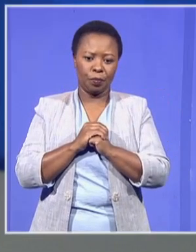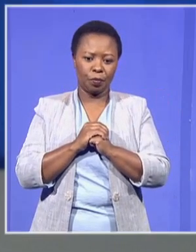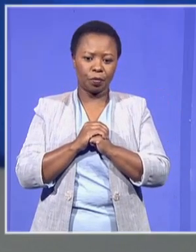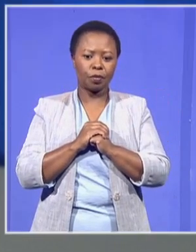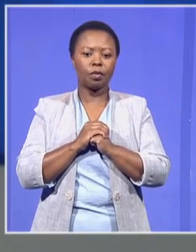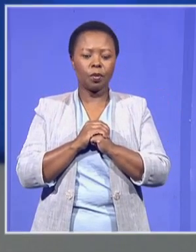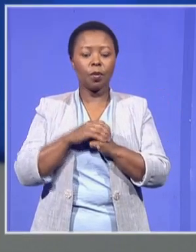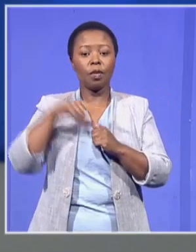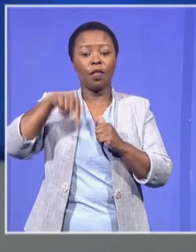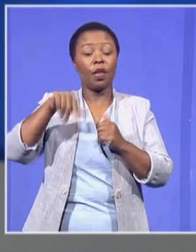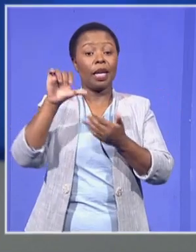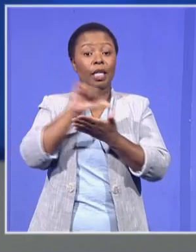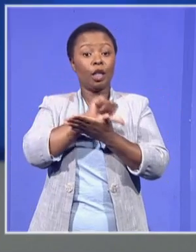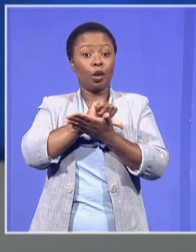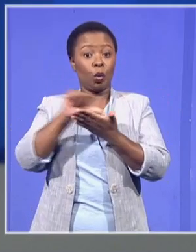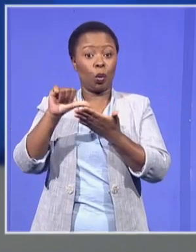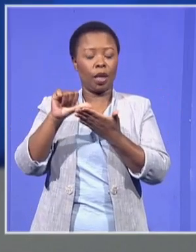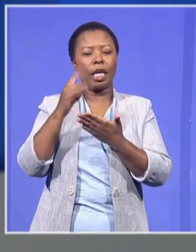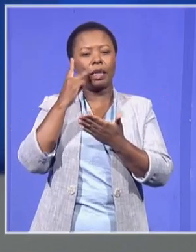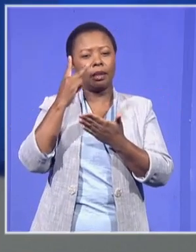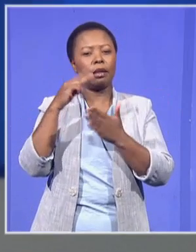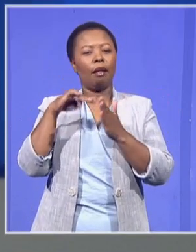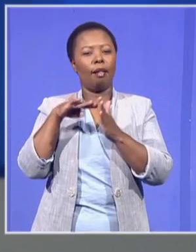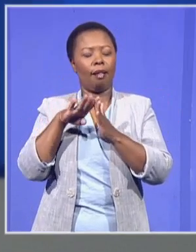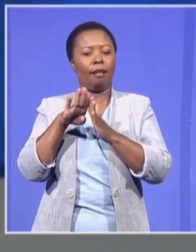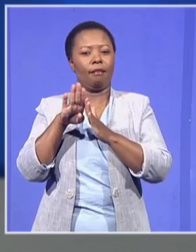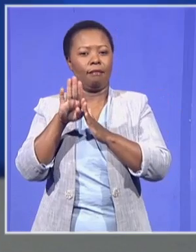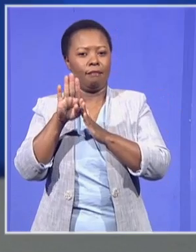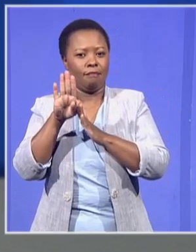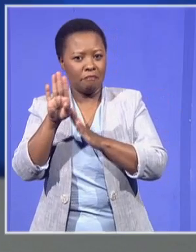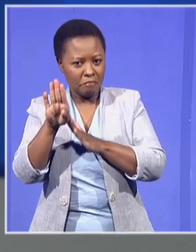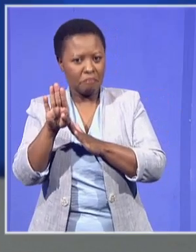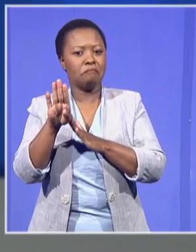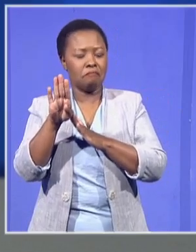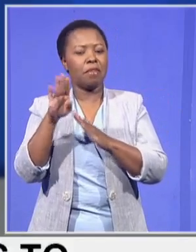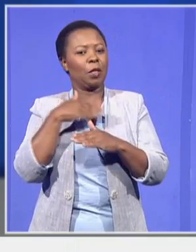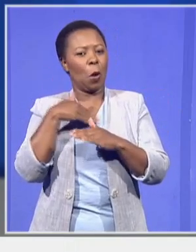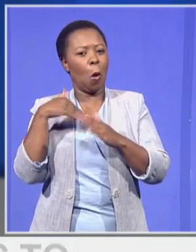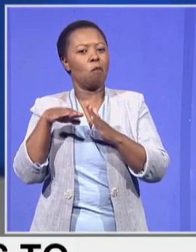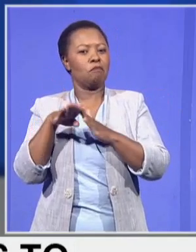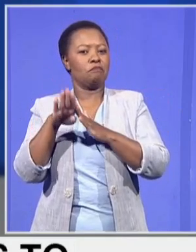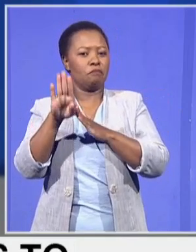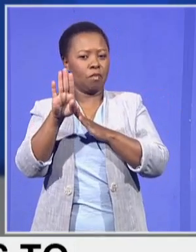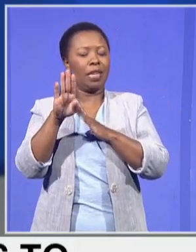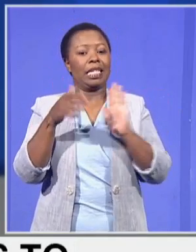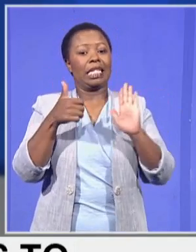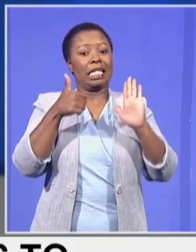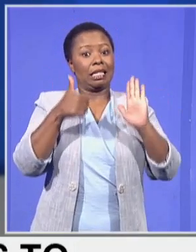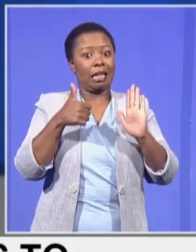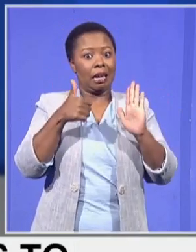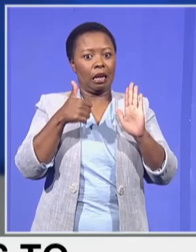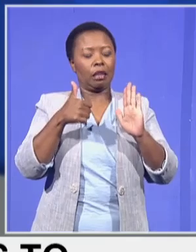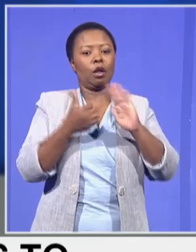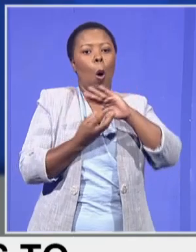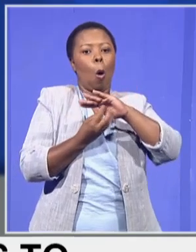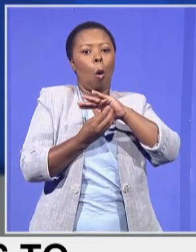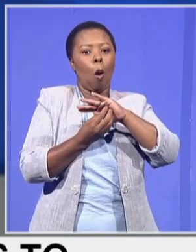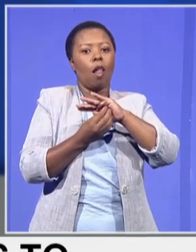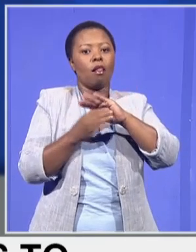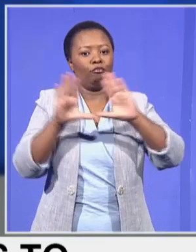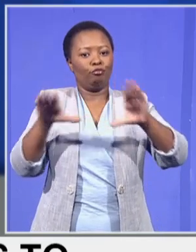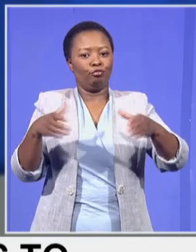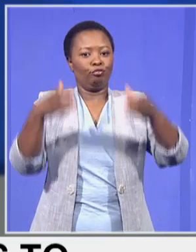So this week saw the gradual improvement of Eskom's power generation fleet. 6 coal-fired power stations achieved